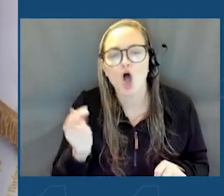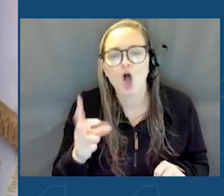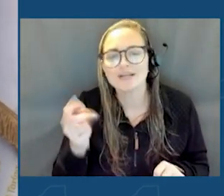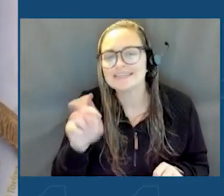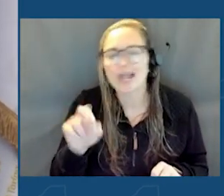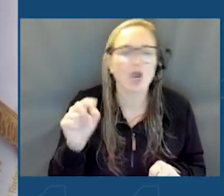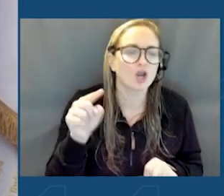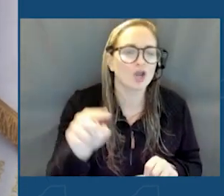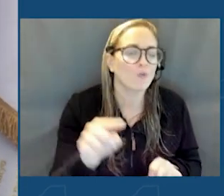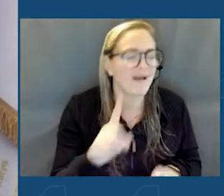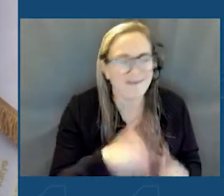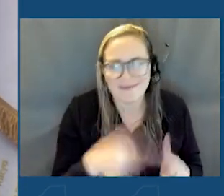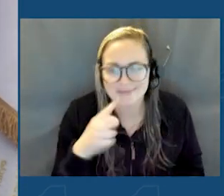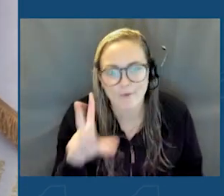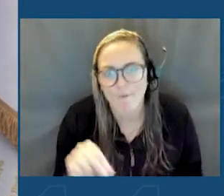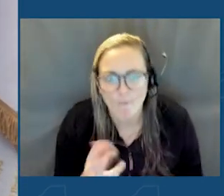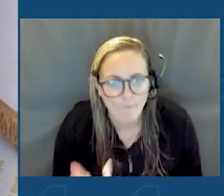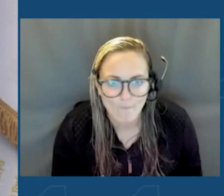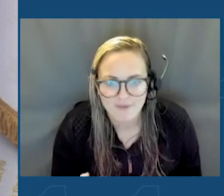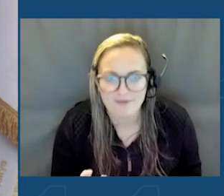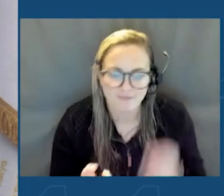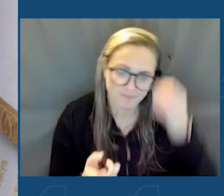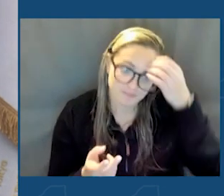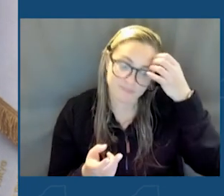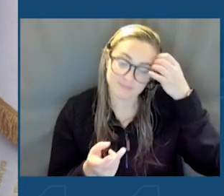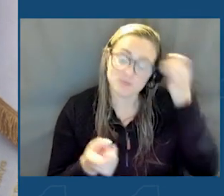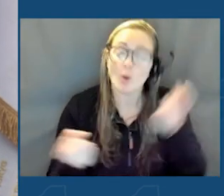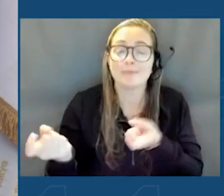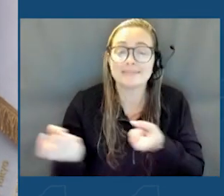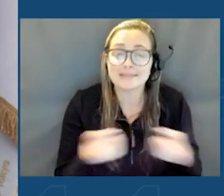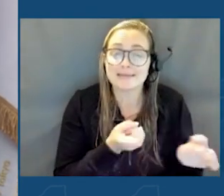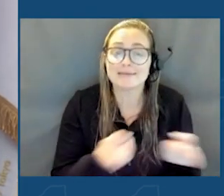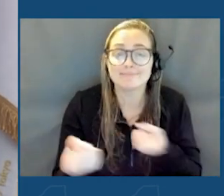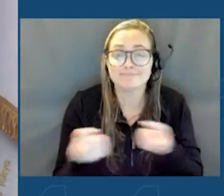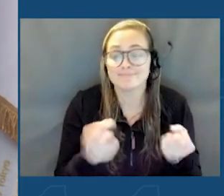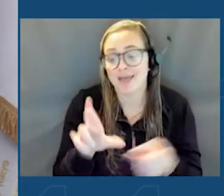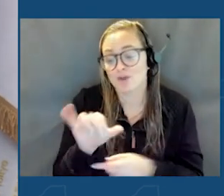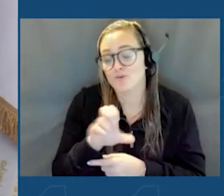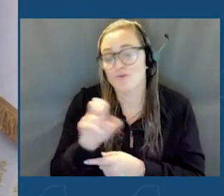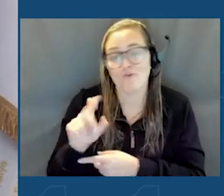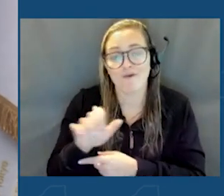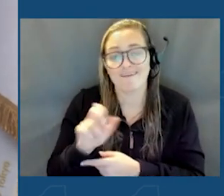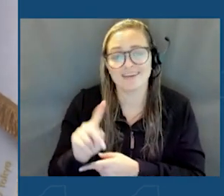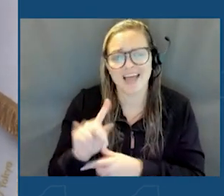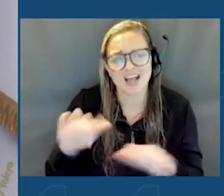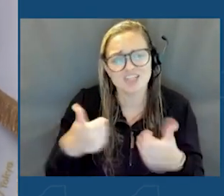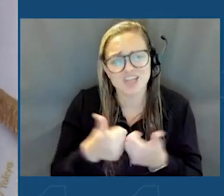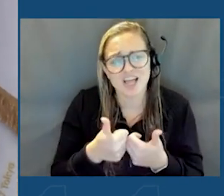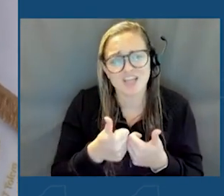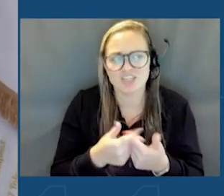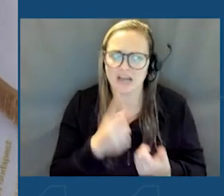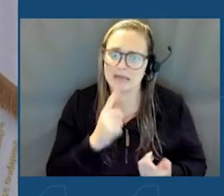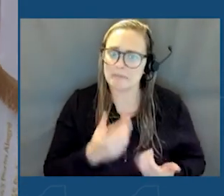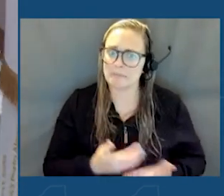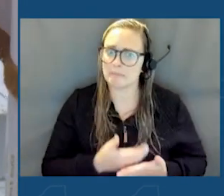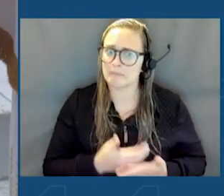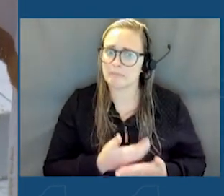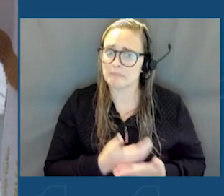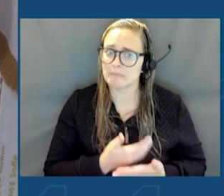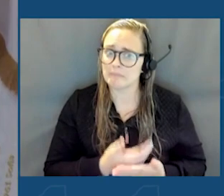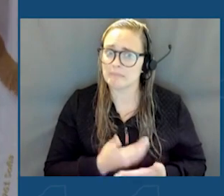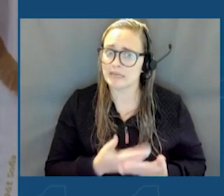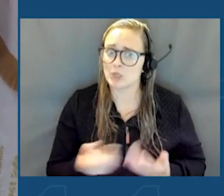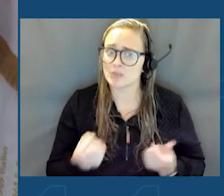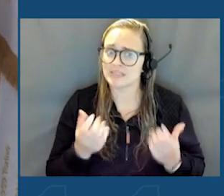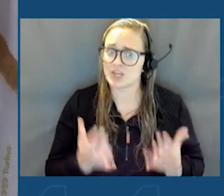dare. And so I was, skiing at the Adirondack Challenge over on Whiteface. And I'm an amateur skier for sure, but